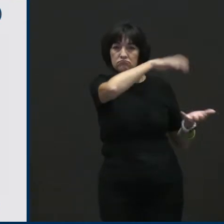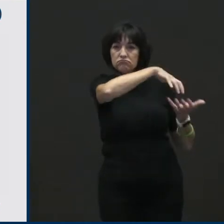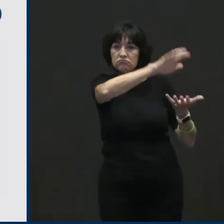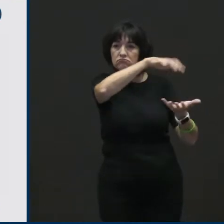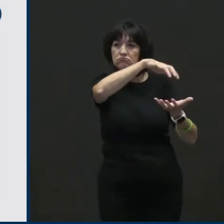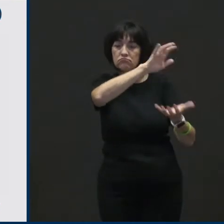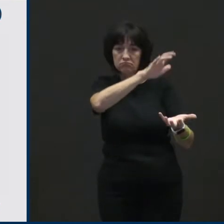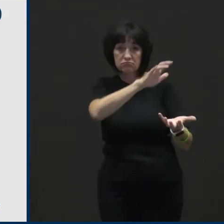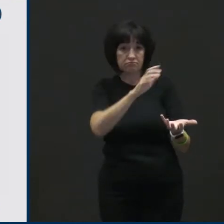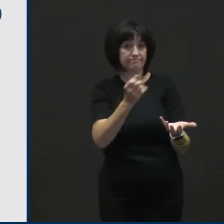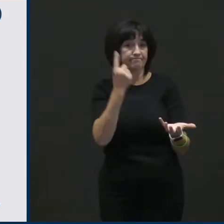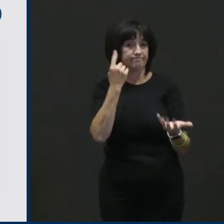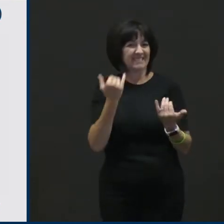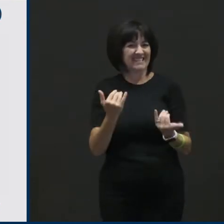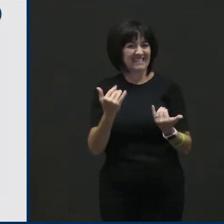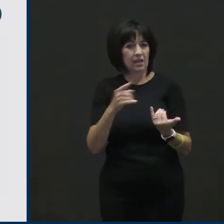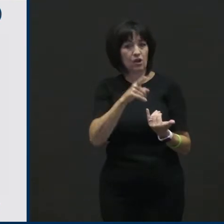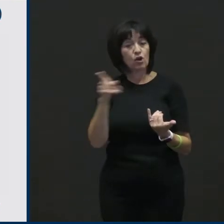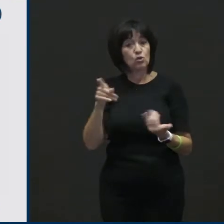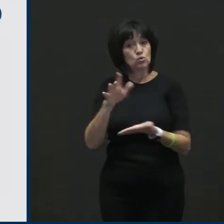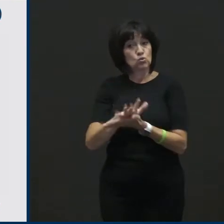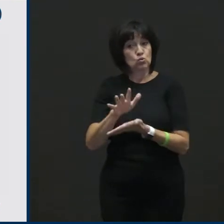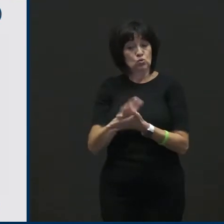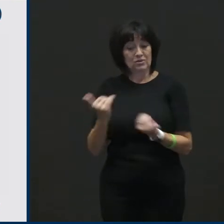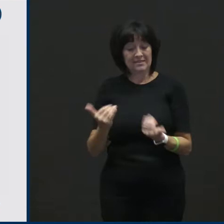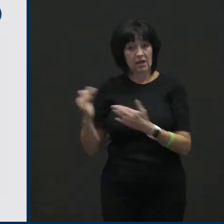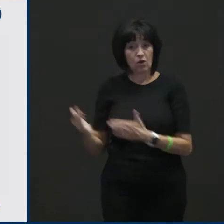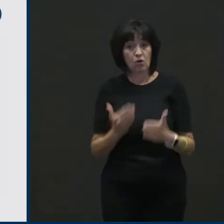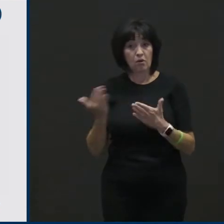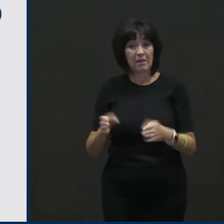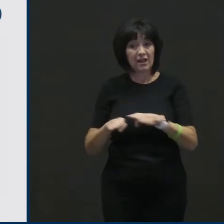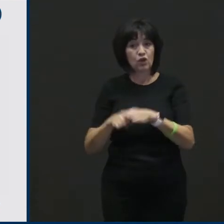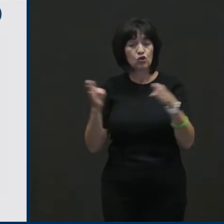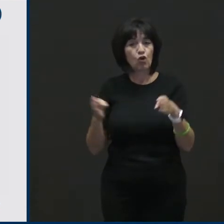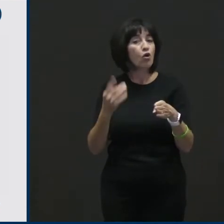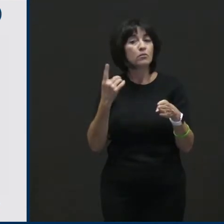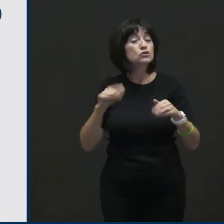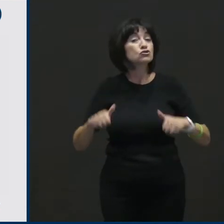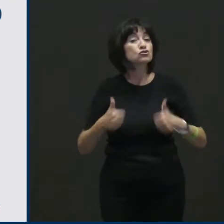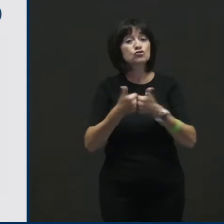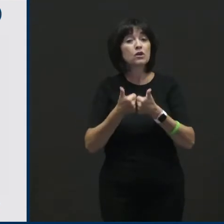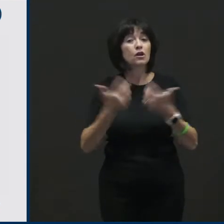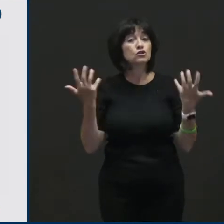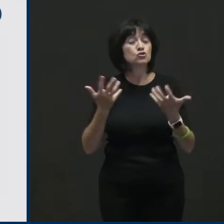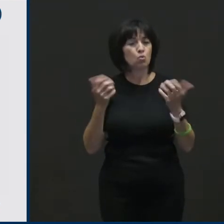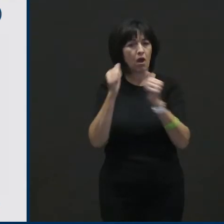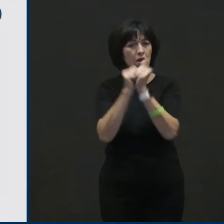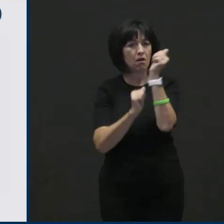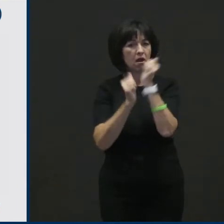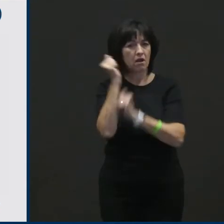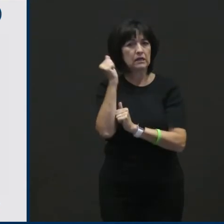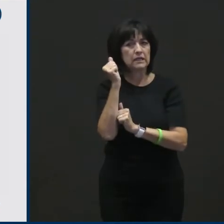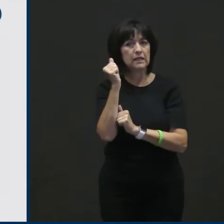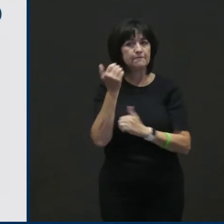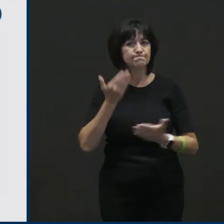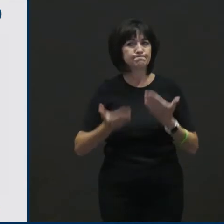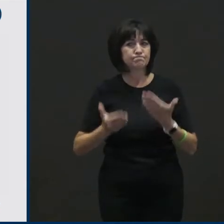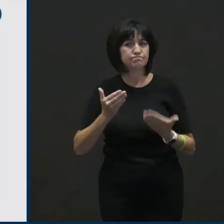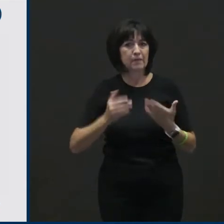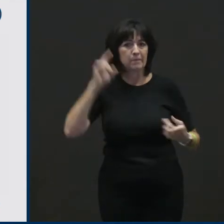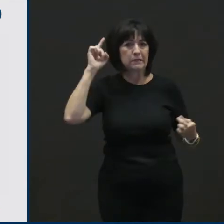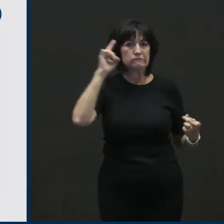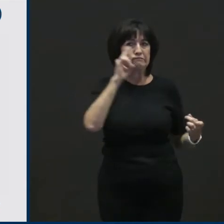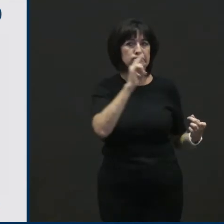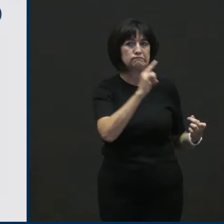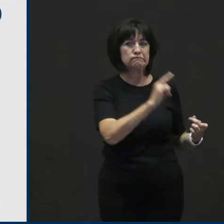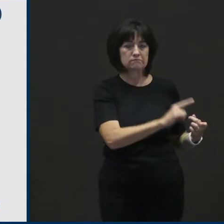some challenges, I think, with the gloves you said the other day. And yeah, so if we look at everything on there, the 2 things that are going to be the hardest really across the